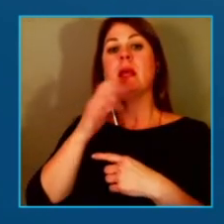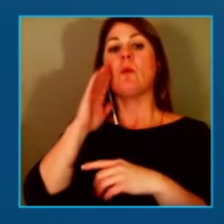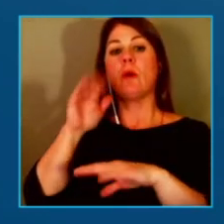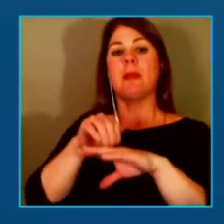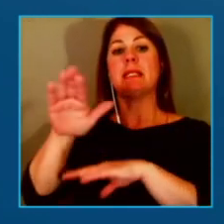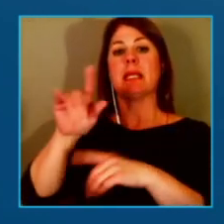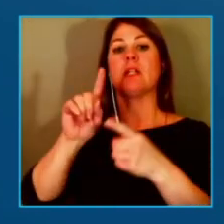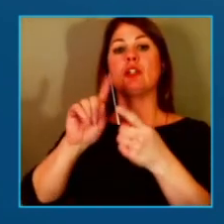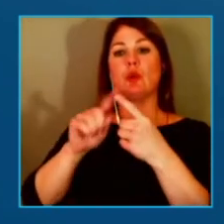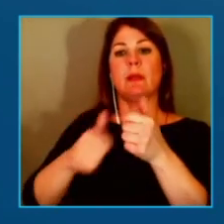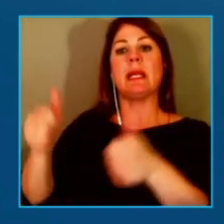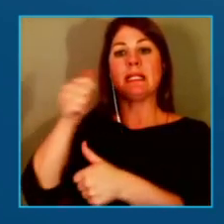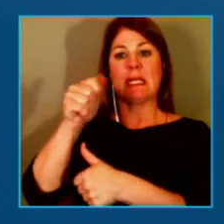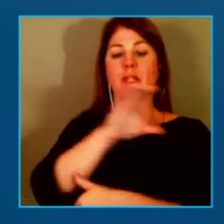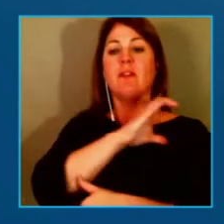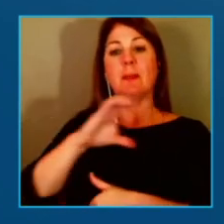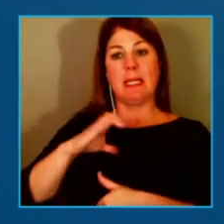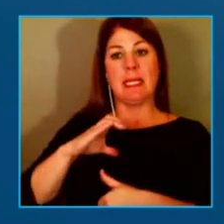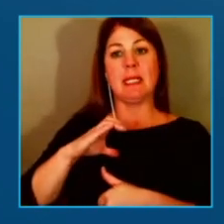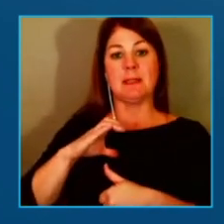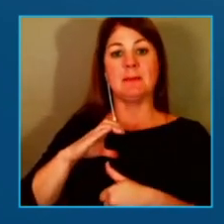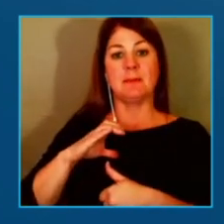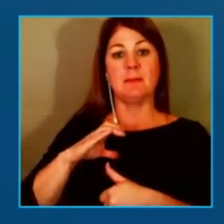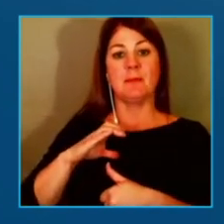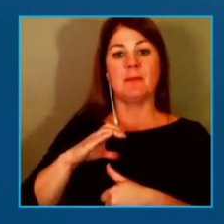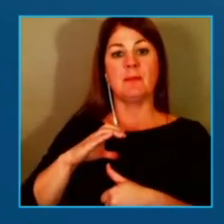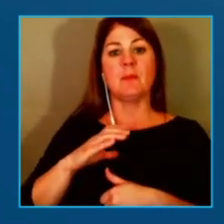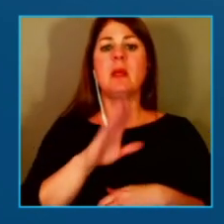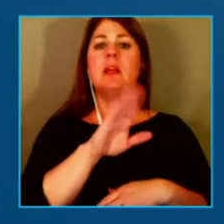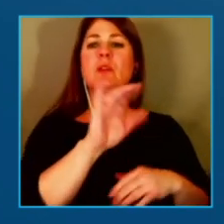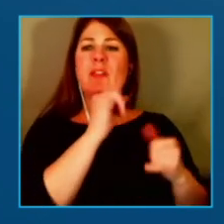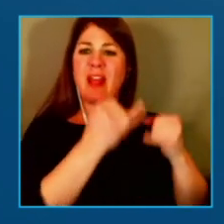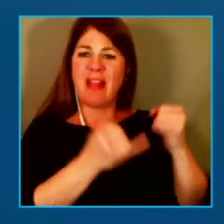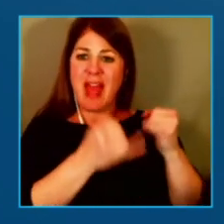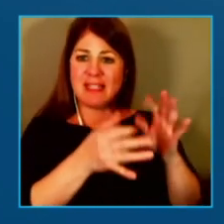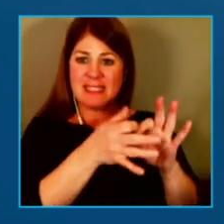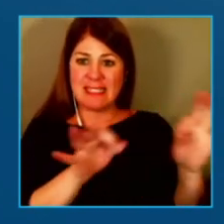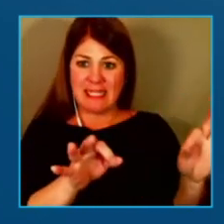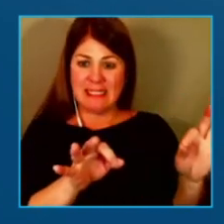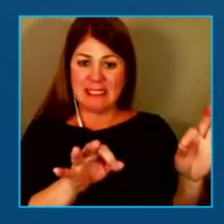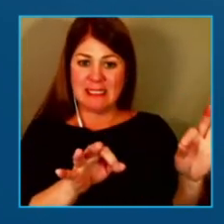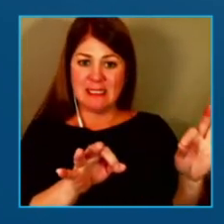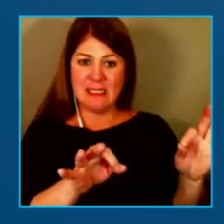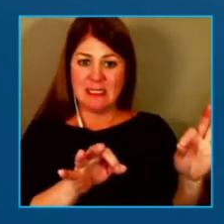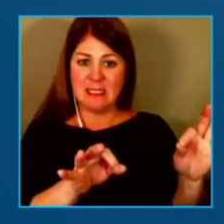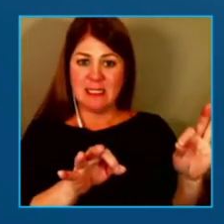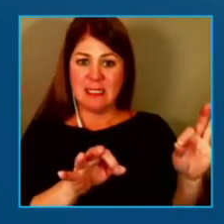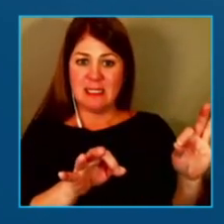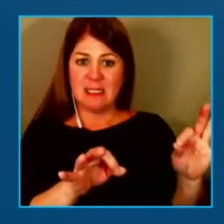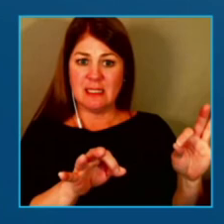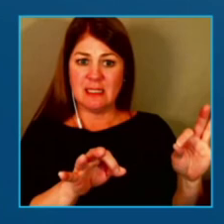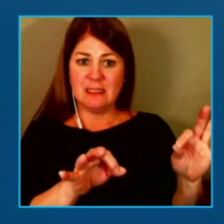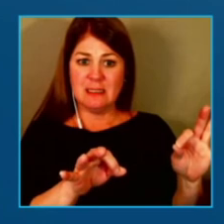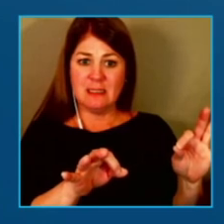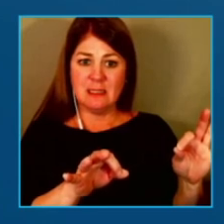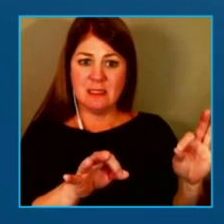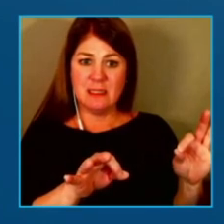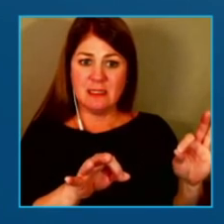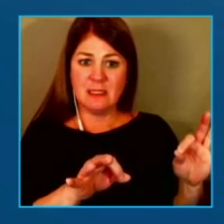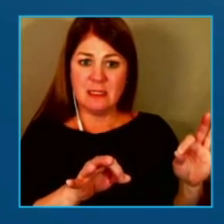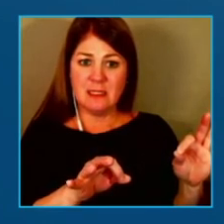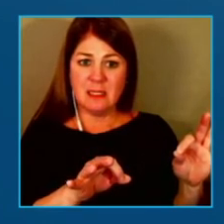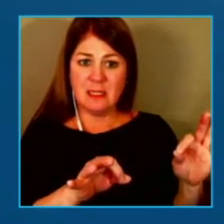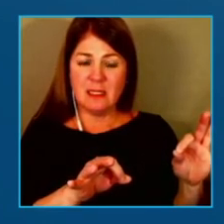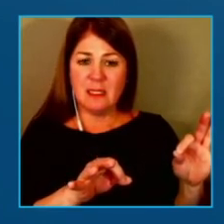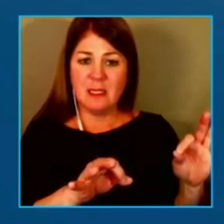Executive Committee to be. Okay, so is that last sentence in there superfluous? Yes. It is, okay. All